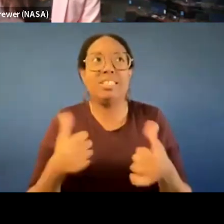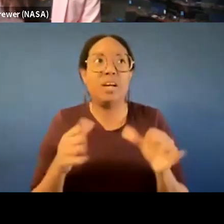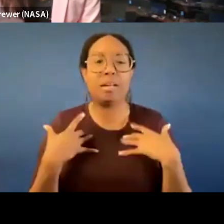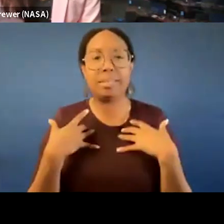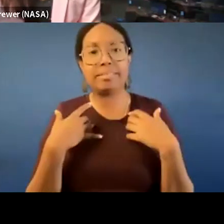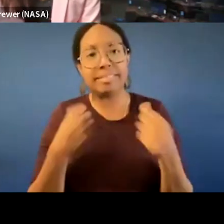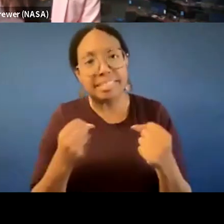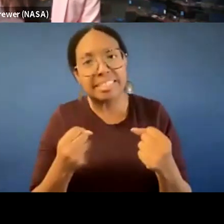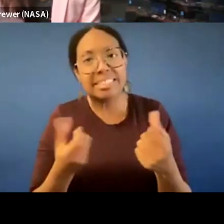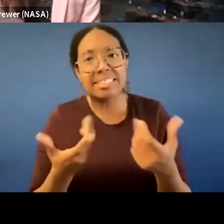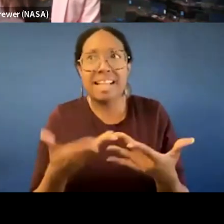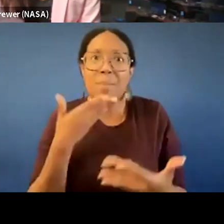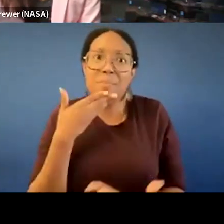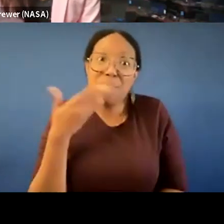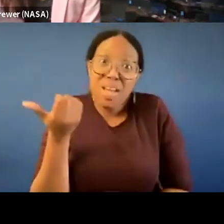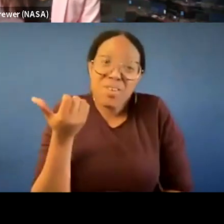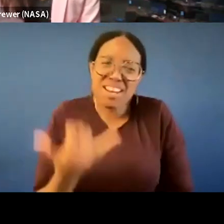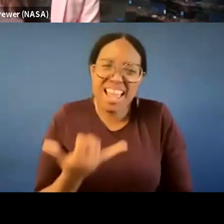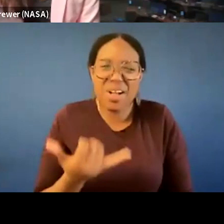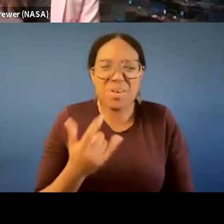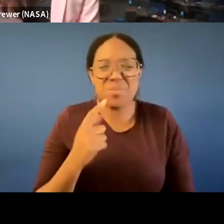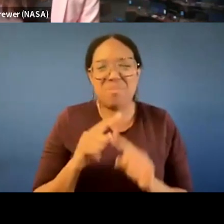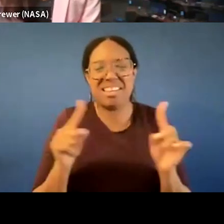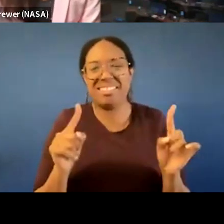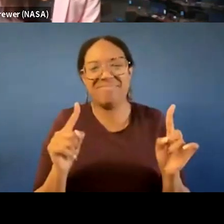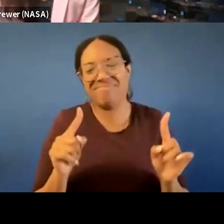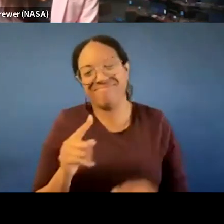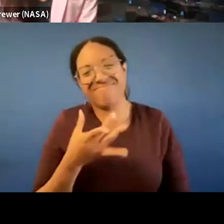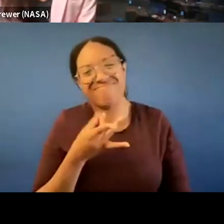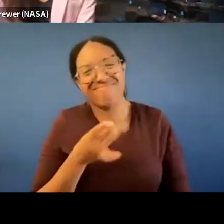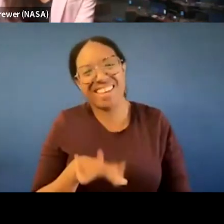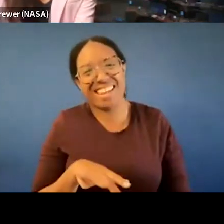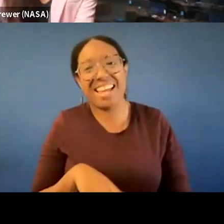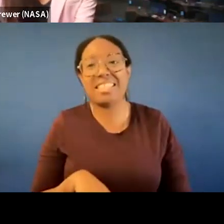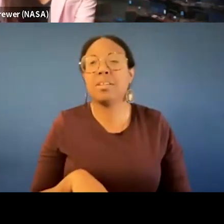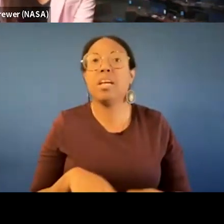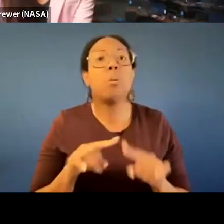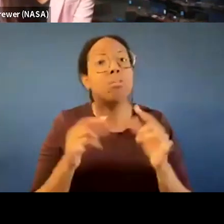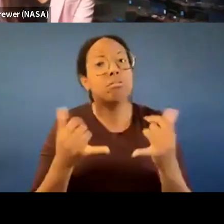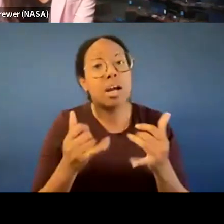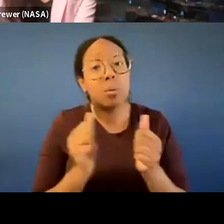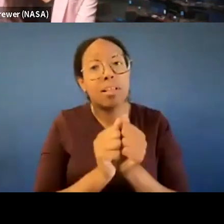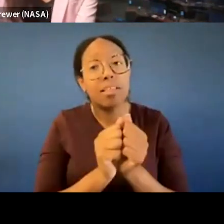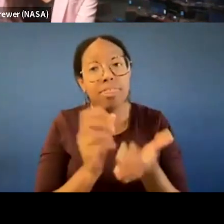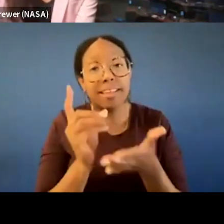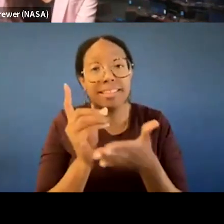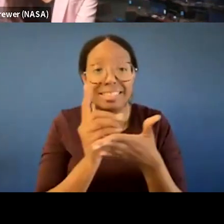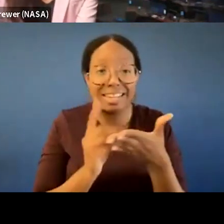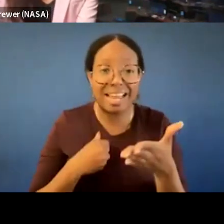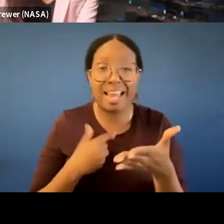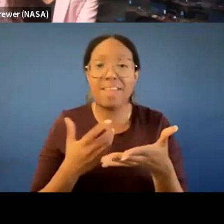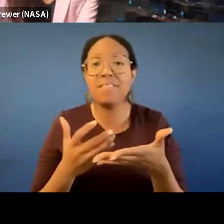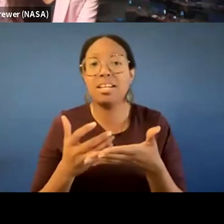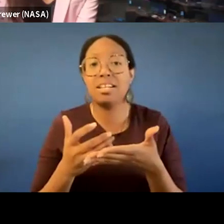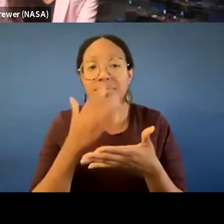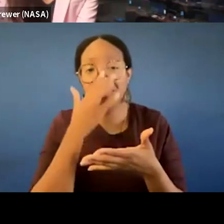of the job. So that's my least favorite with that. And when it comes to designing my collection, I have a collection called